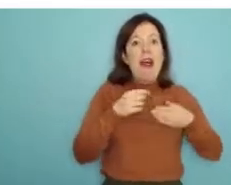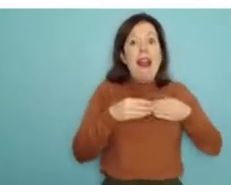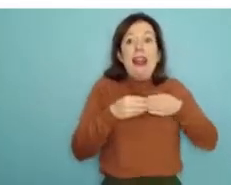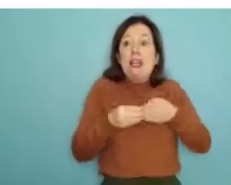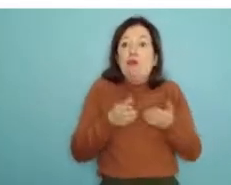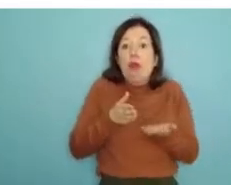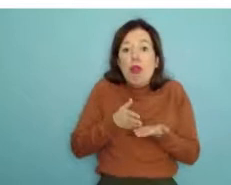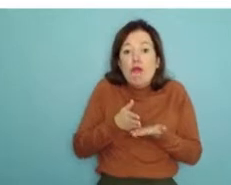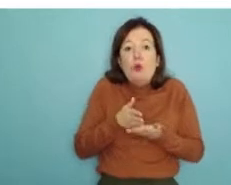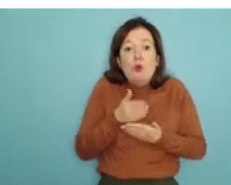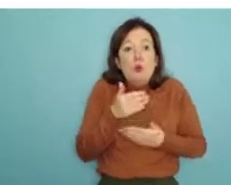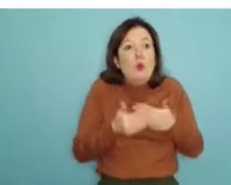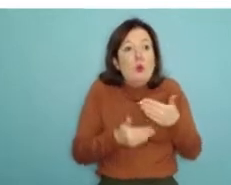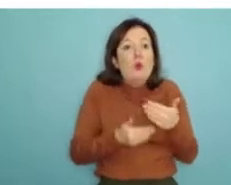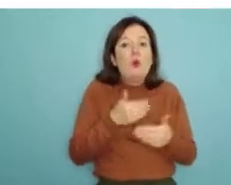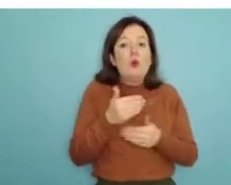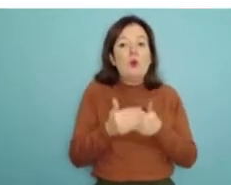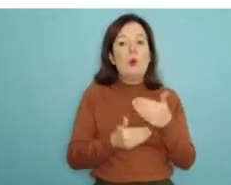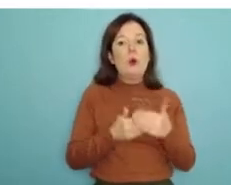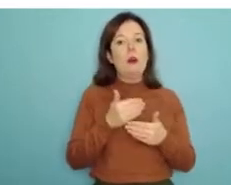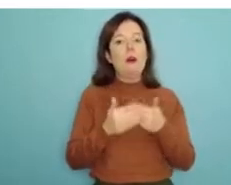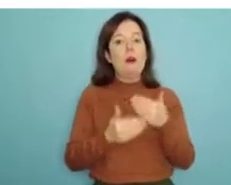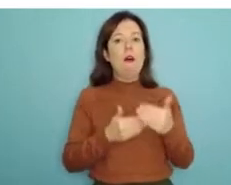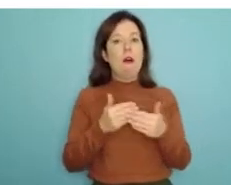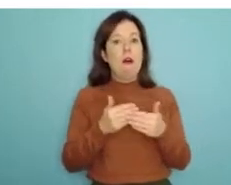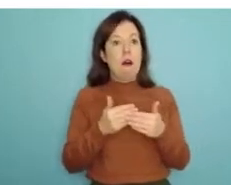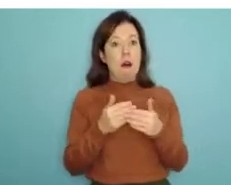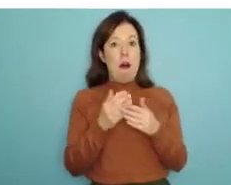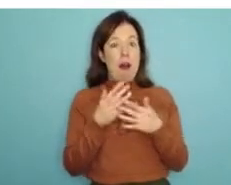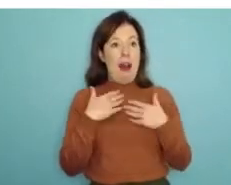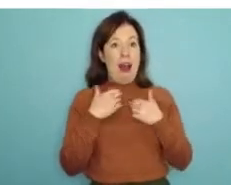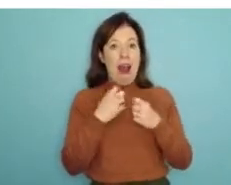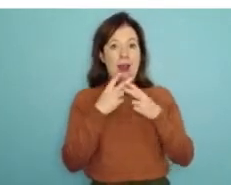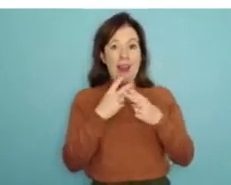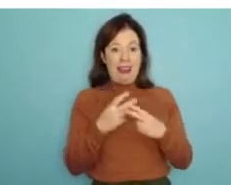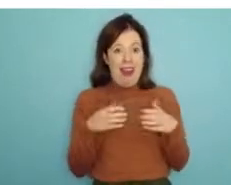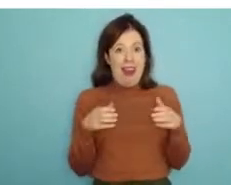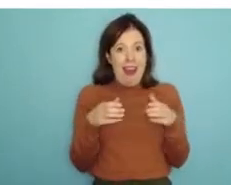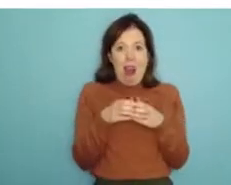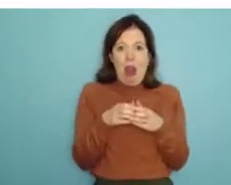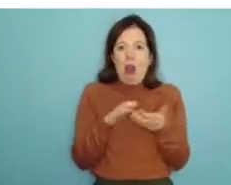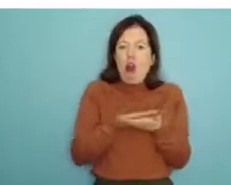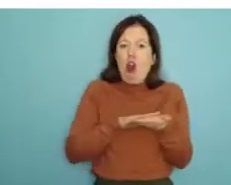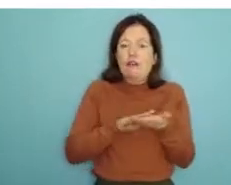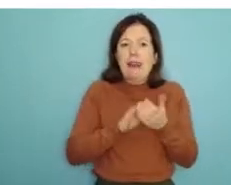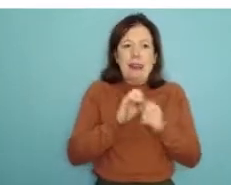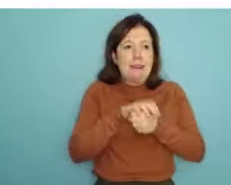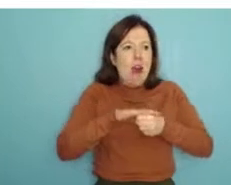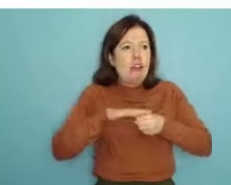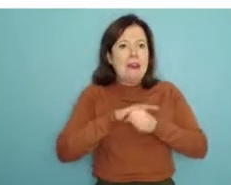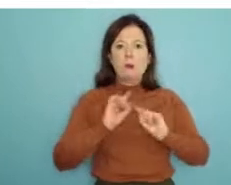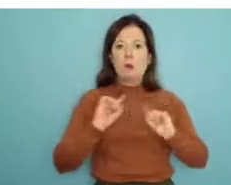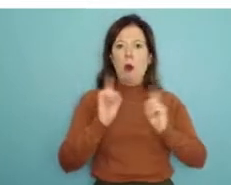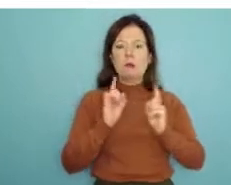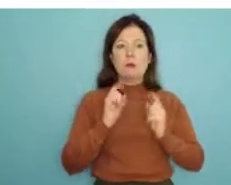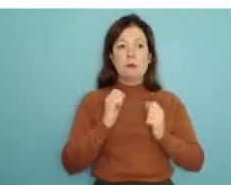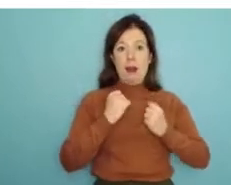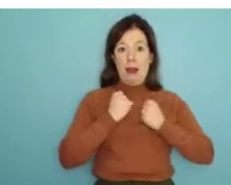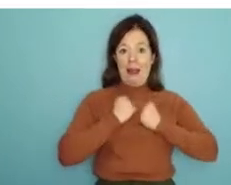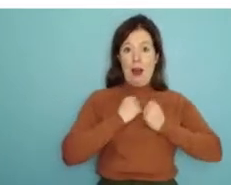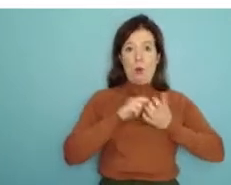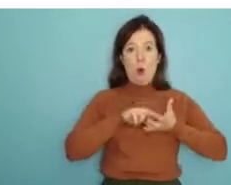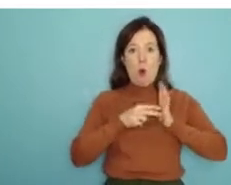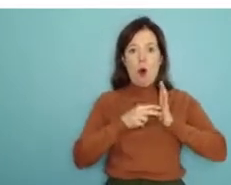to understand the context of the healthcare system that we work on and how our organisation interfaces with the